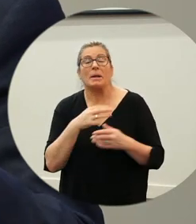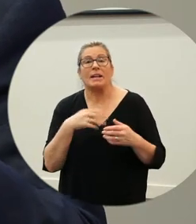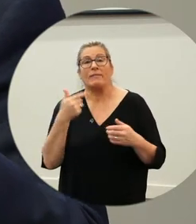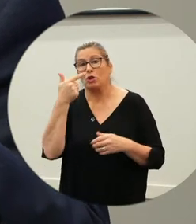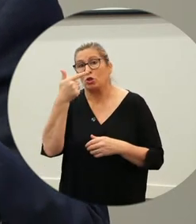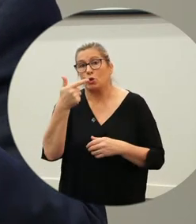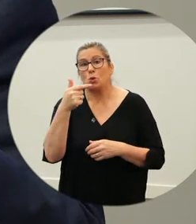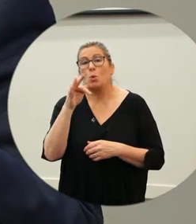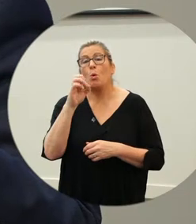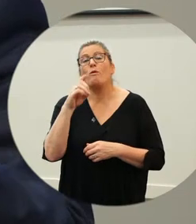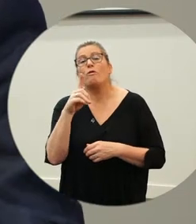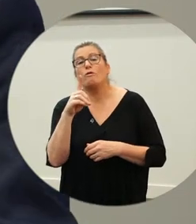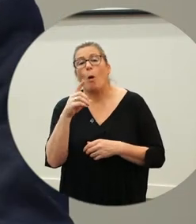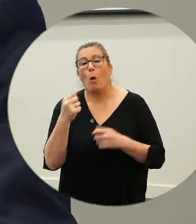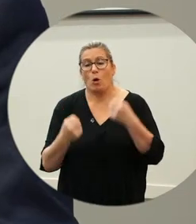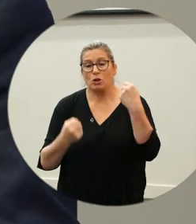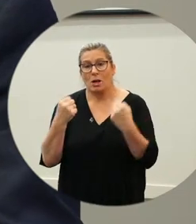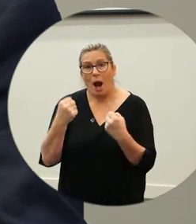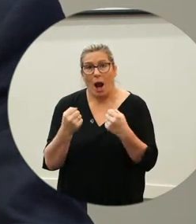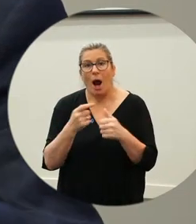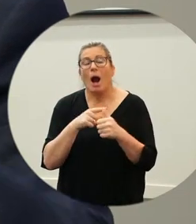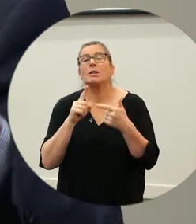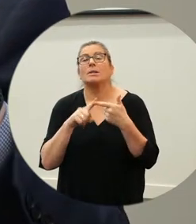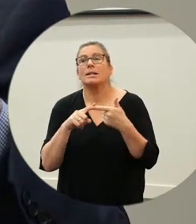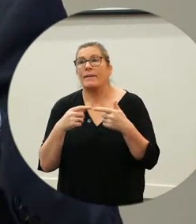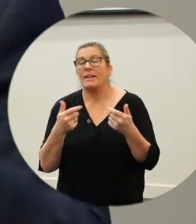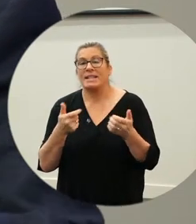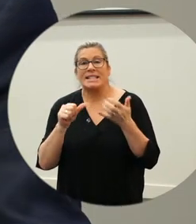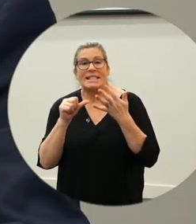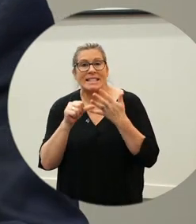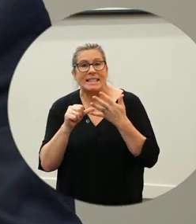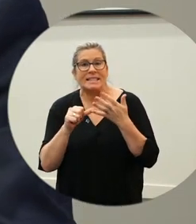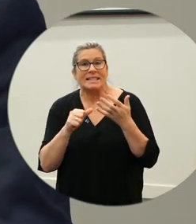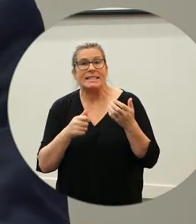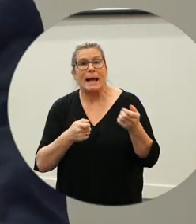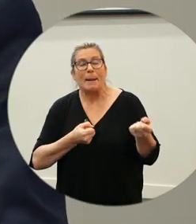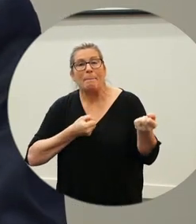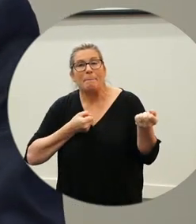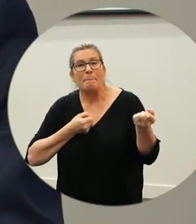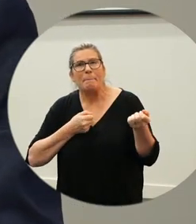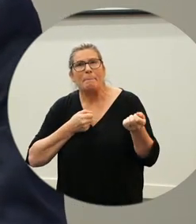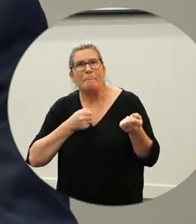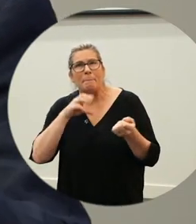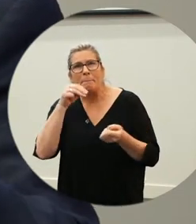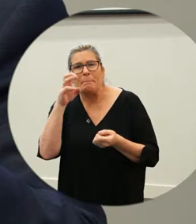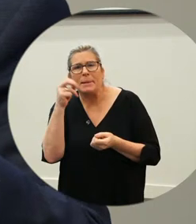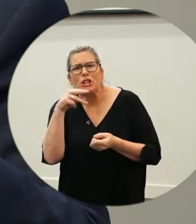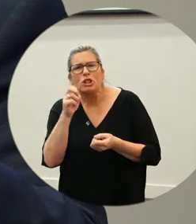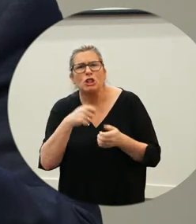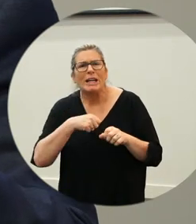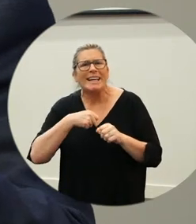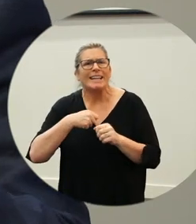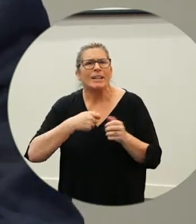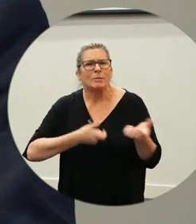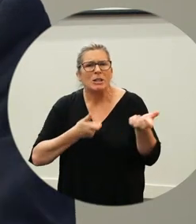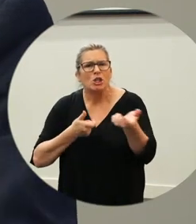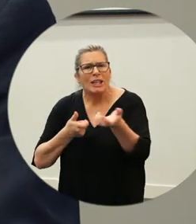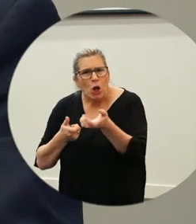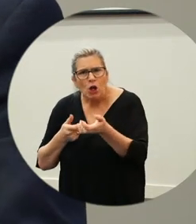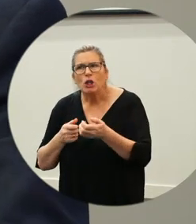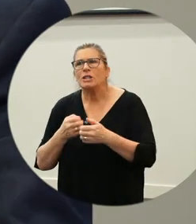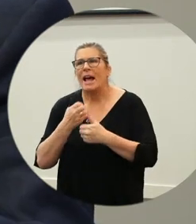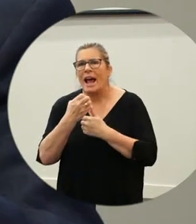cars. They had six Thompson submachine guns. Every man had a rifle, and every man had a